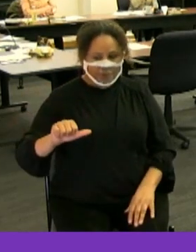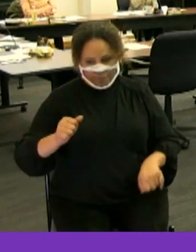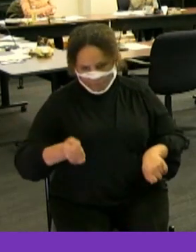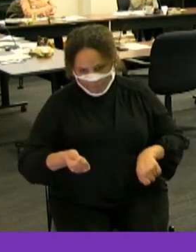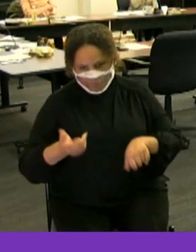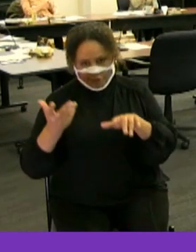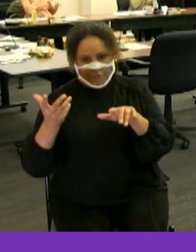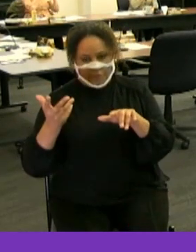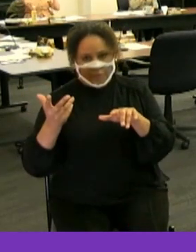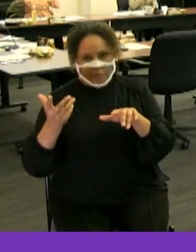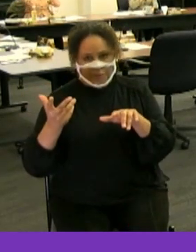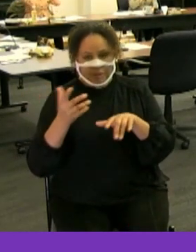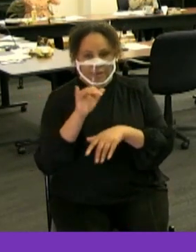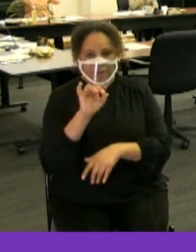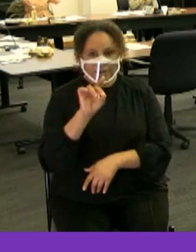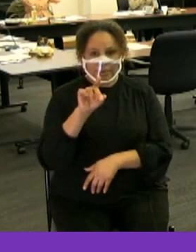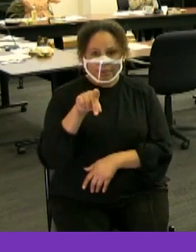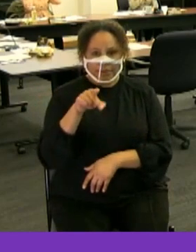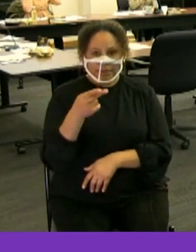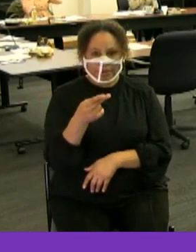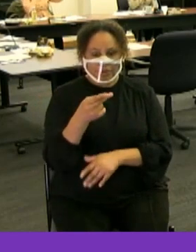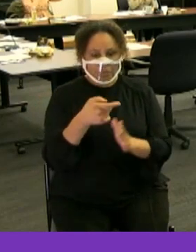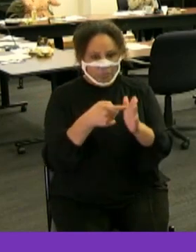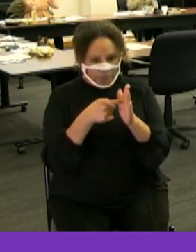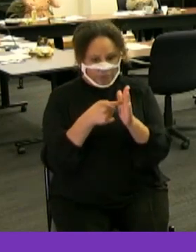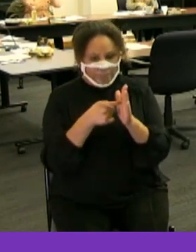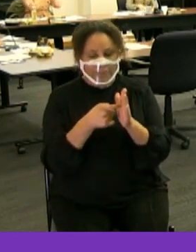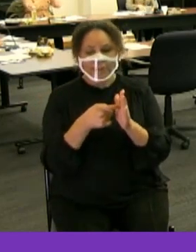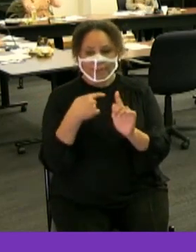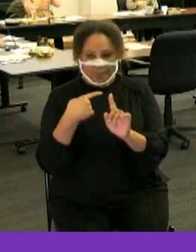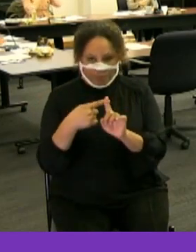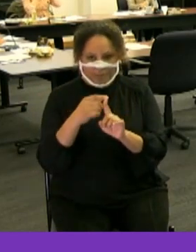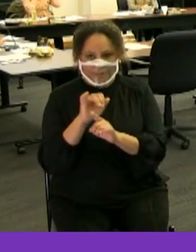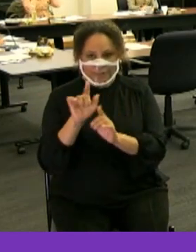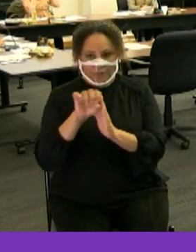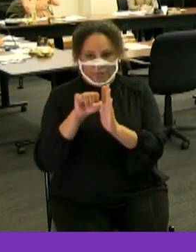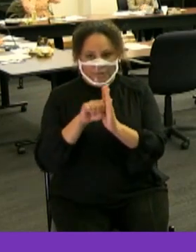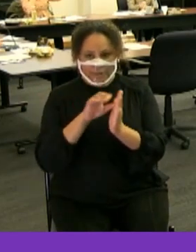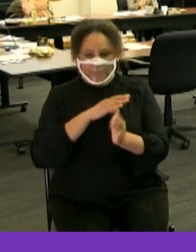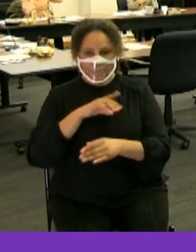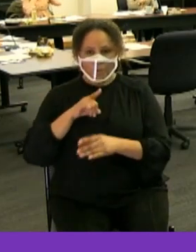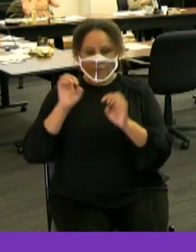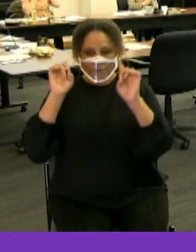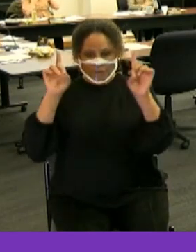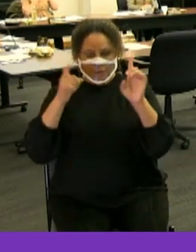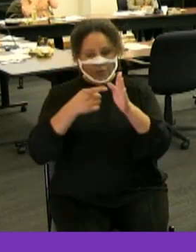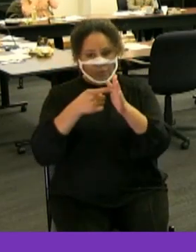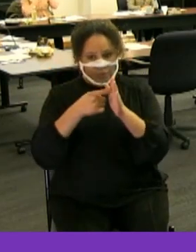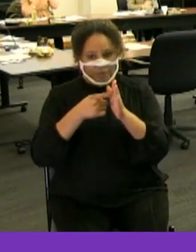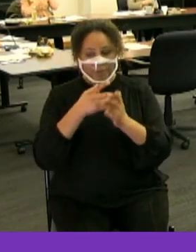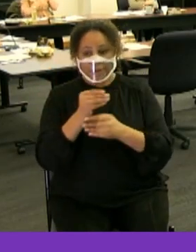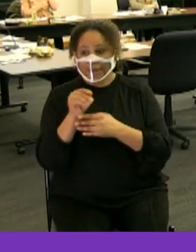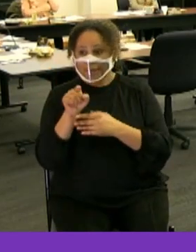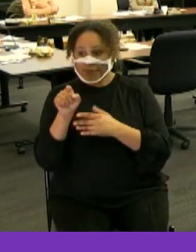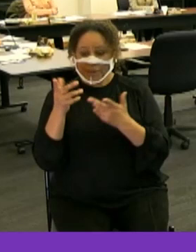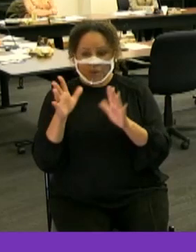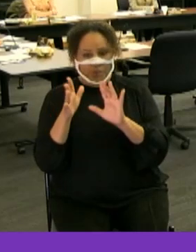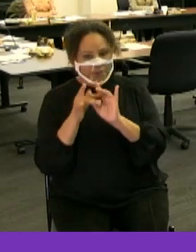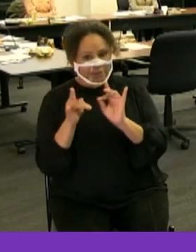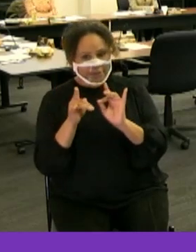void, IDPH's requirements and the Illinois State Board of Education requirements, and said that they